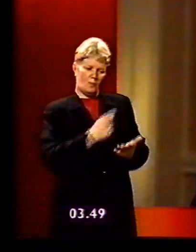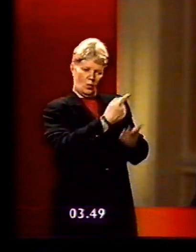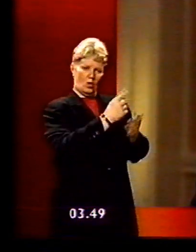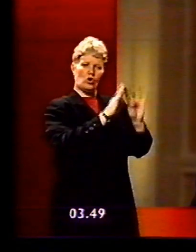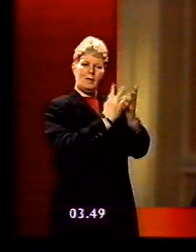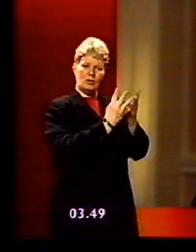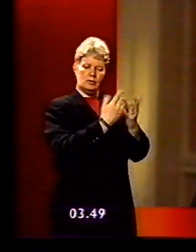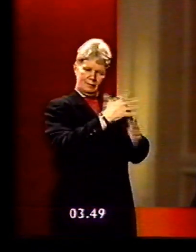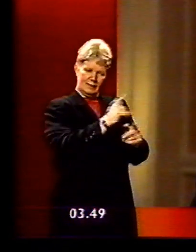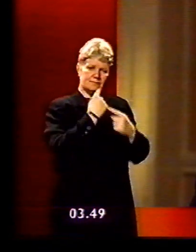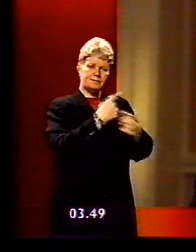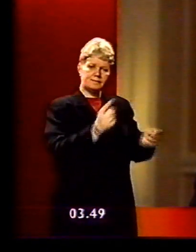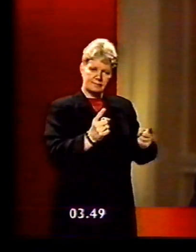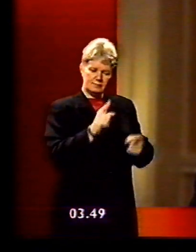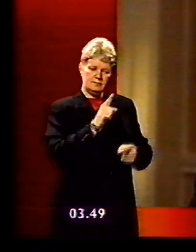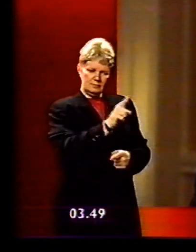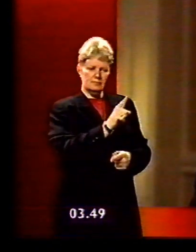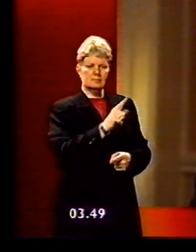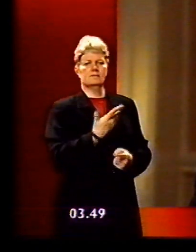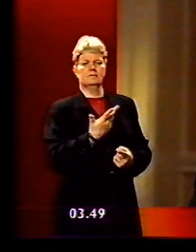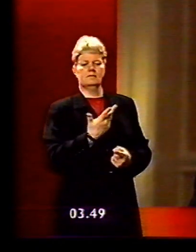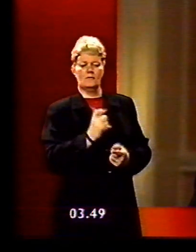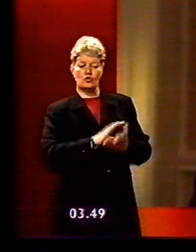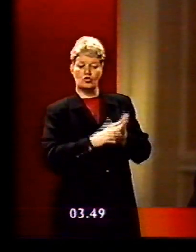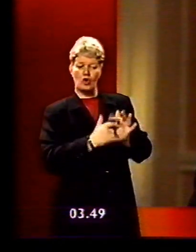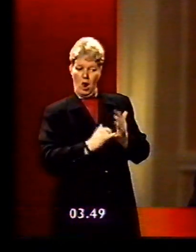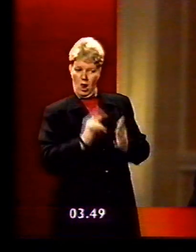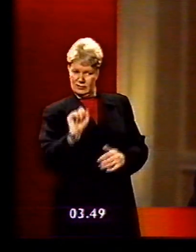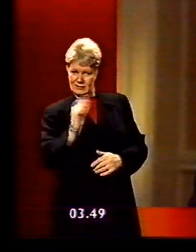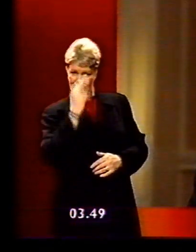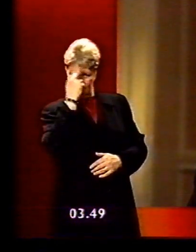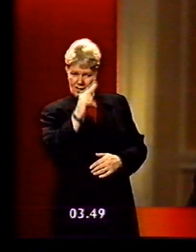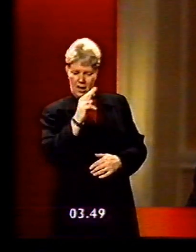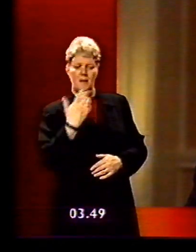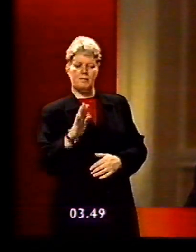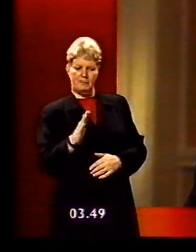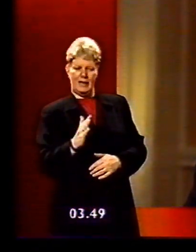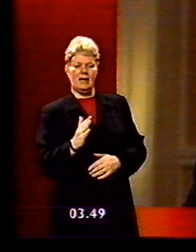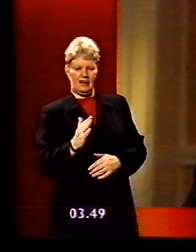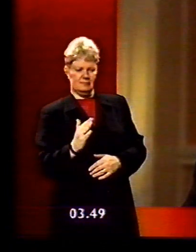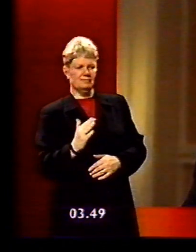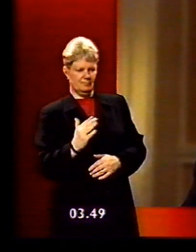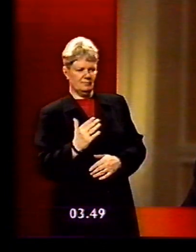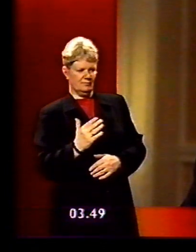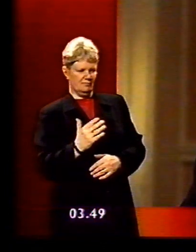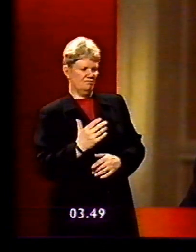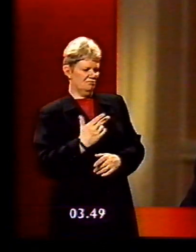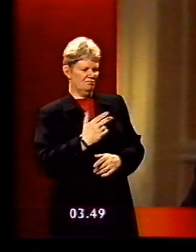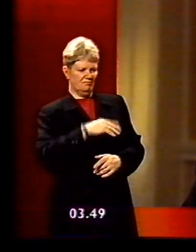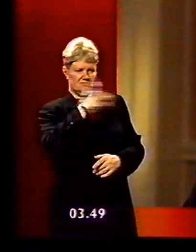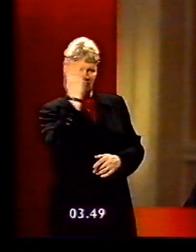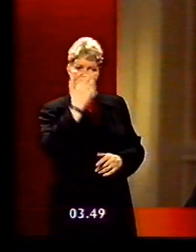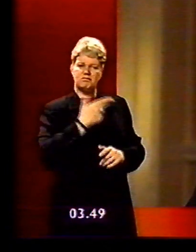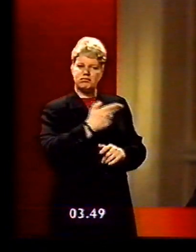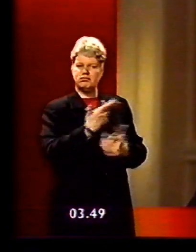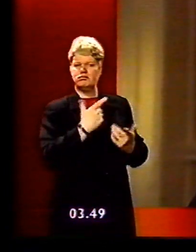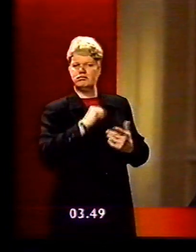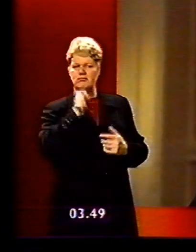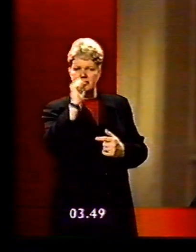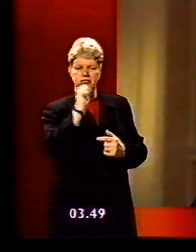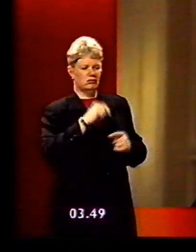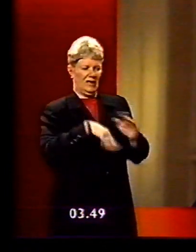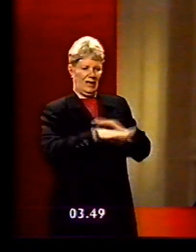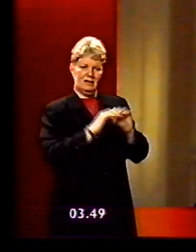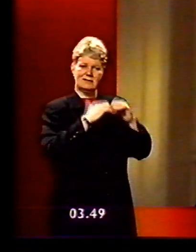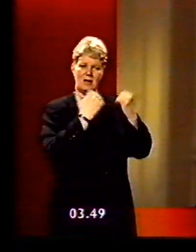report Charles's name as one of those who was extrajudicially executed in the stadium. And so